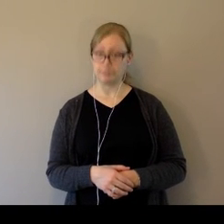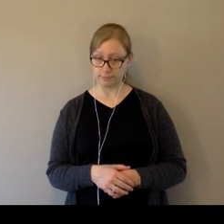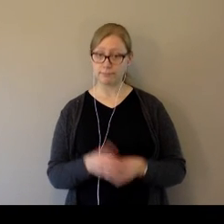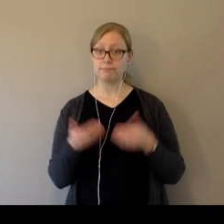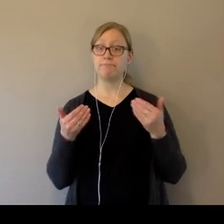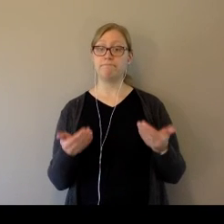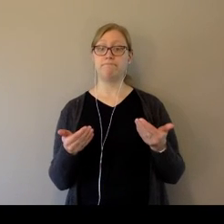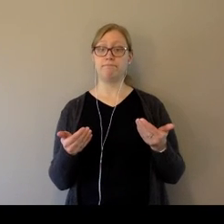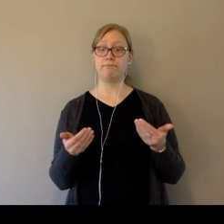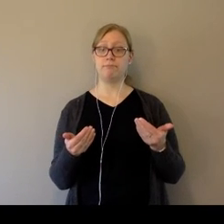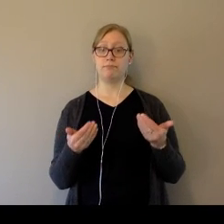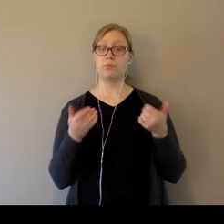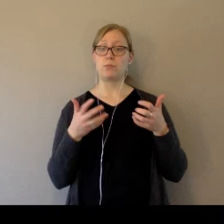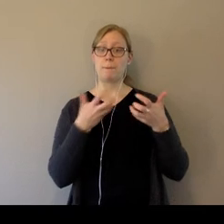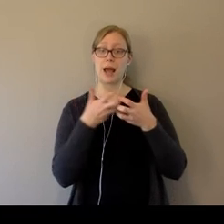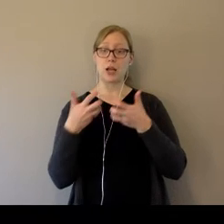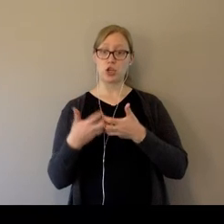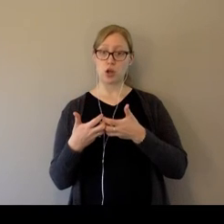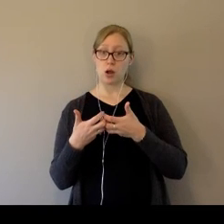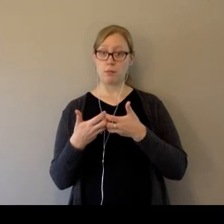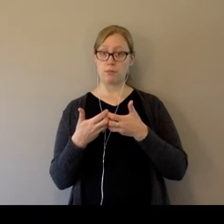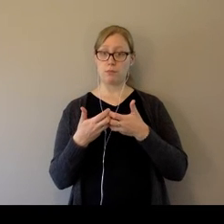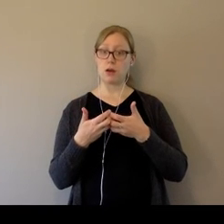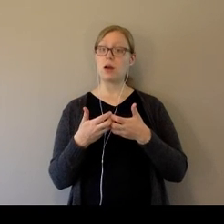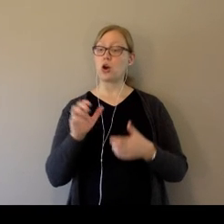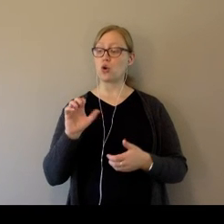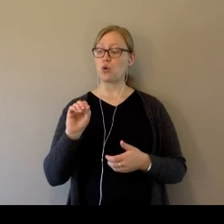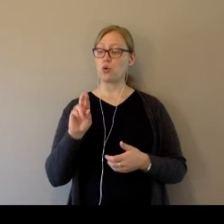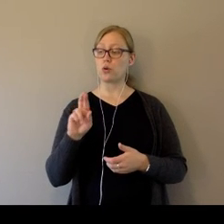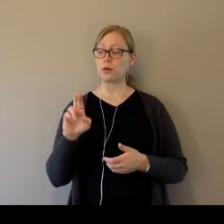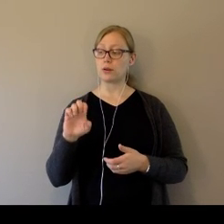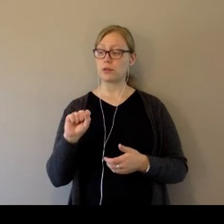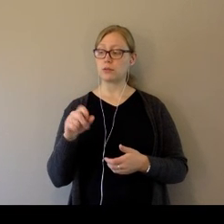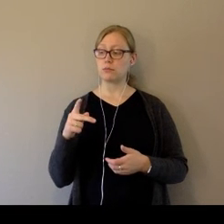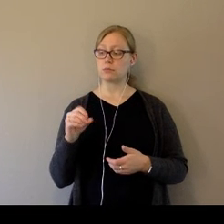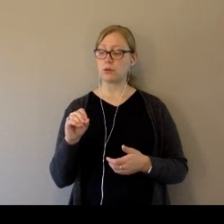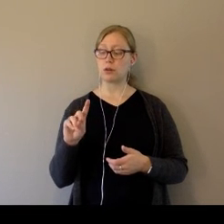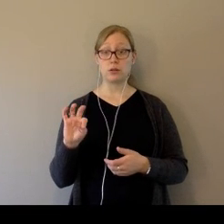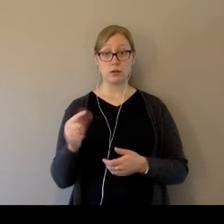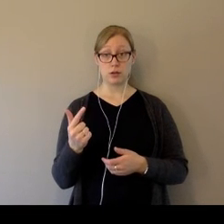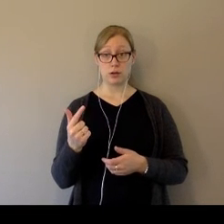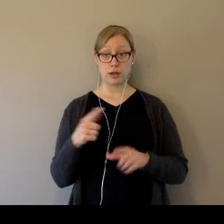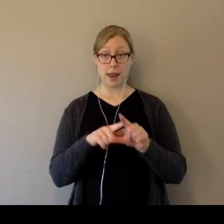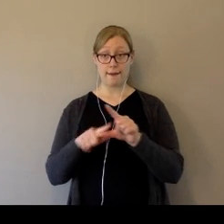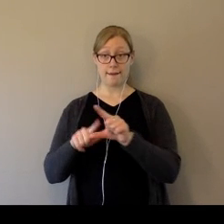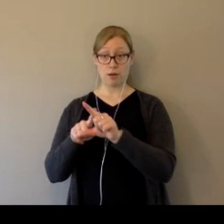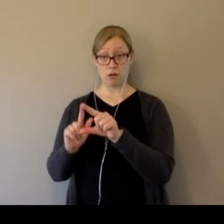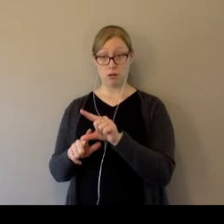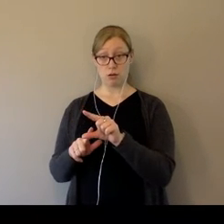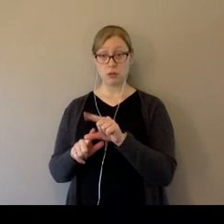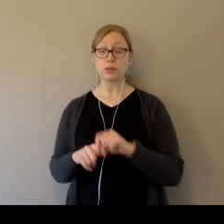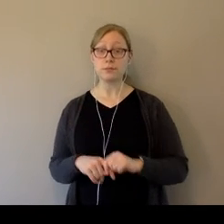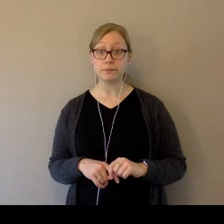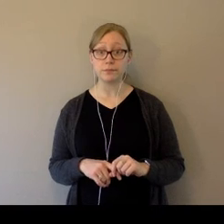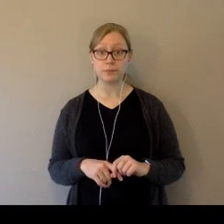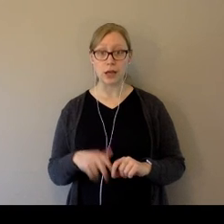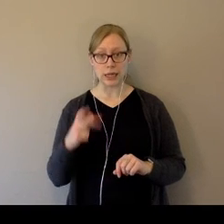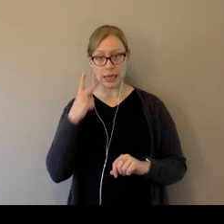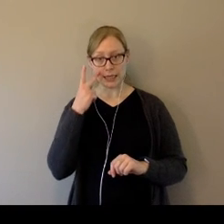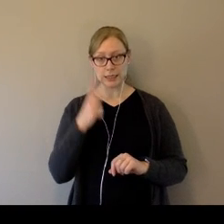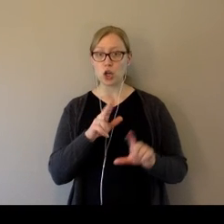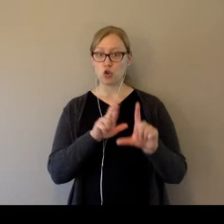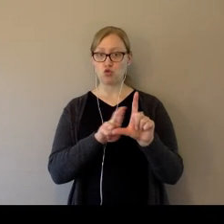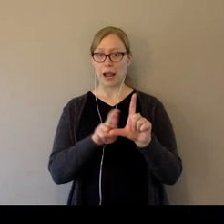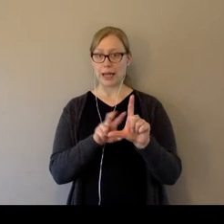So let's match up the corresponding angles to start with. So I can see that this right angle